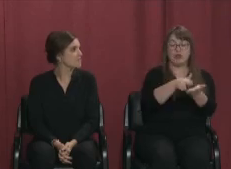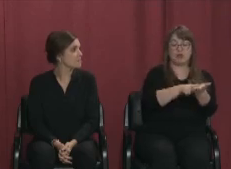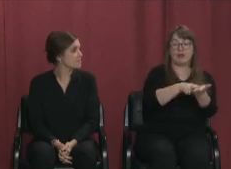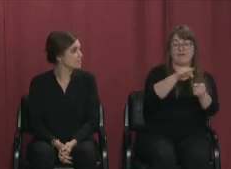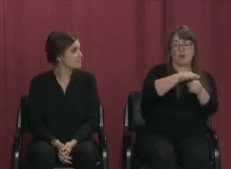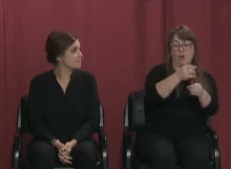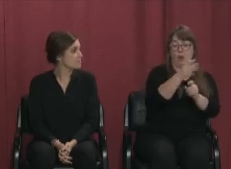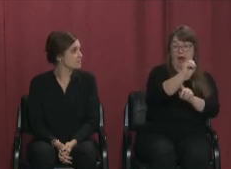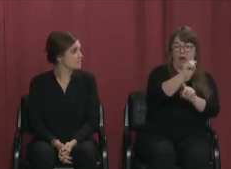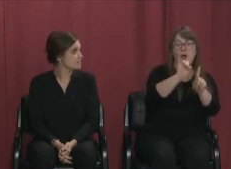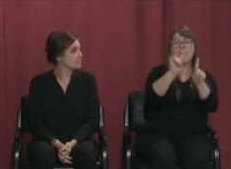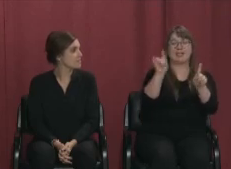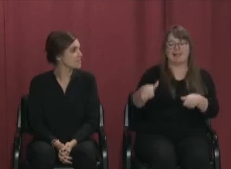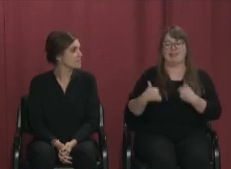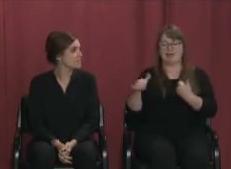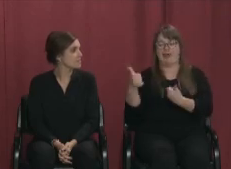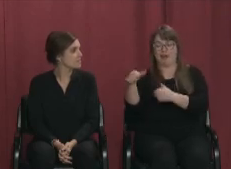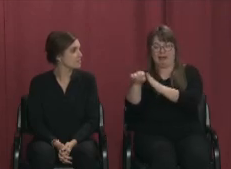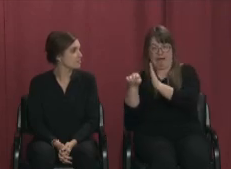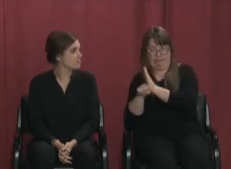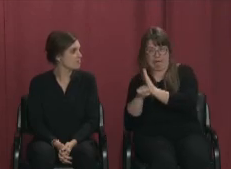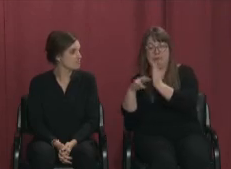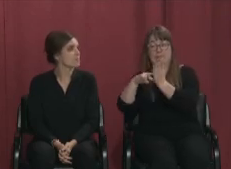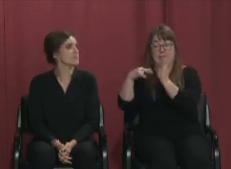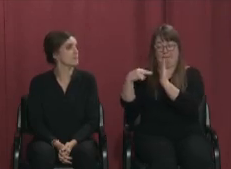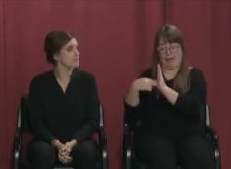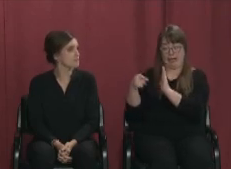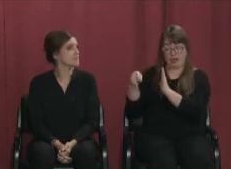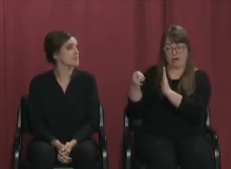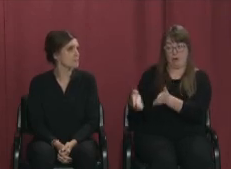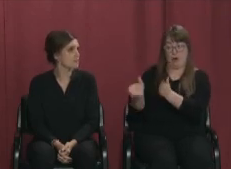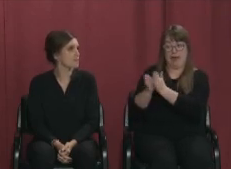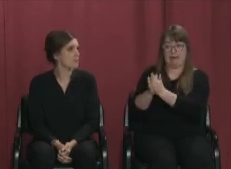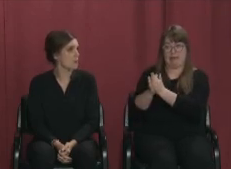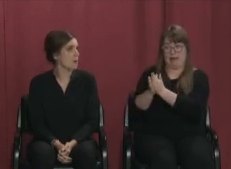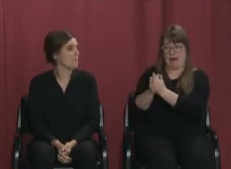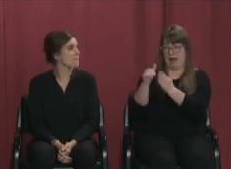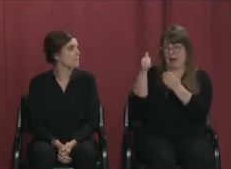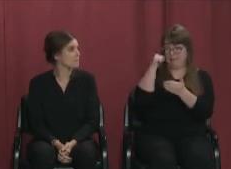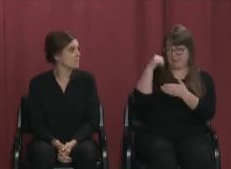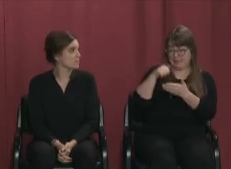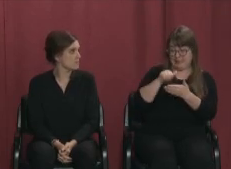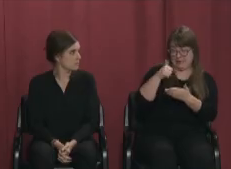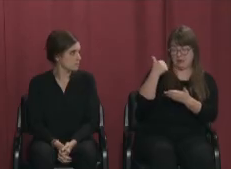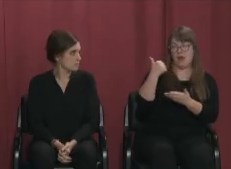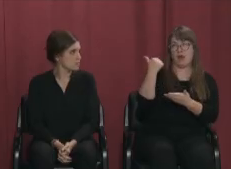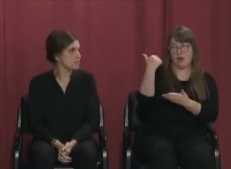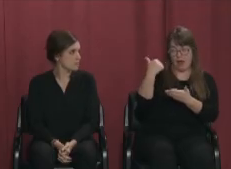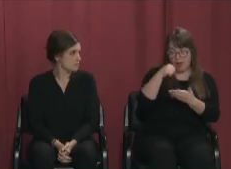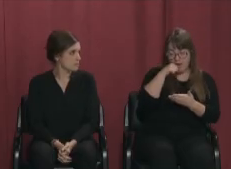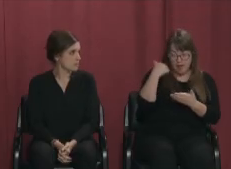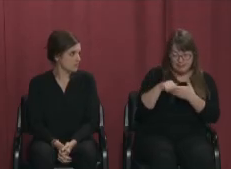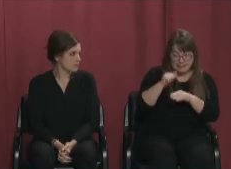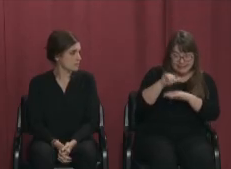she's not living in this state. Mm-hmm. So she would need to request an absentee ballot, and then that would be sent to her at her out-of-state